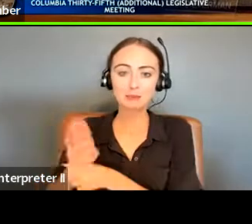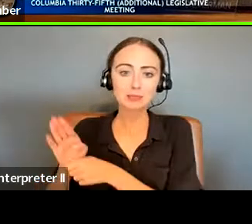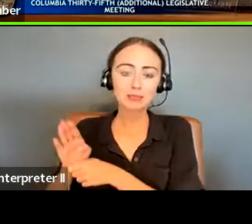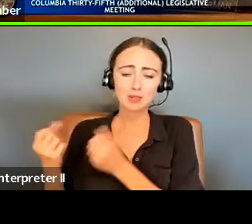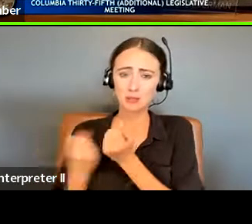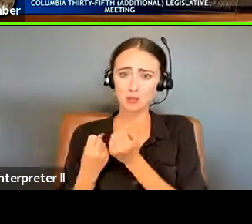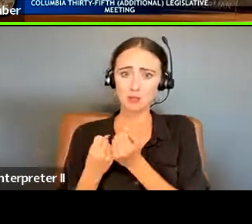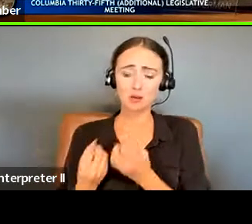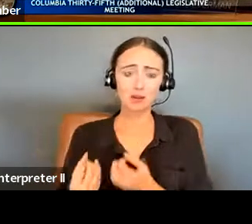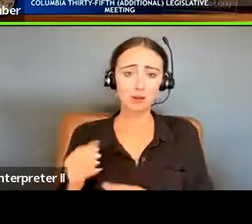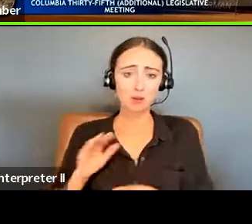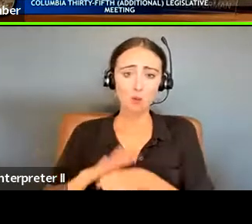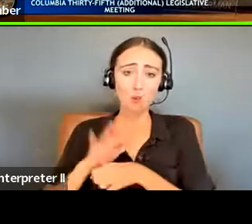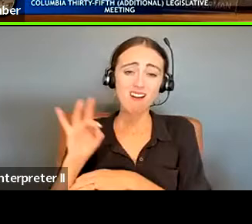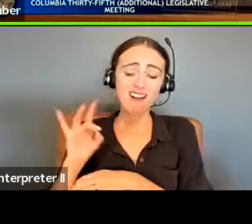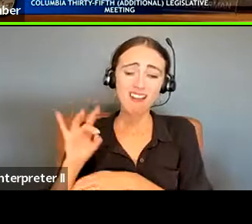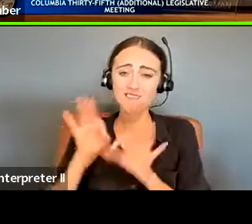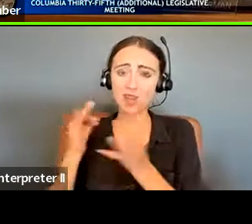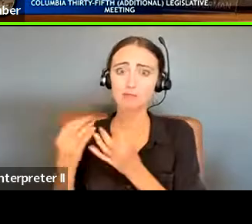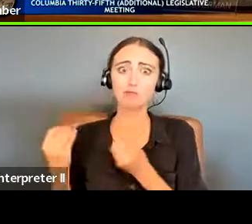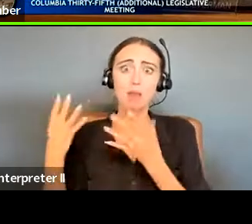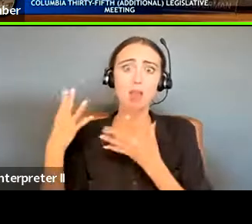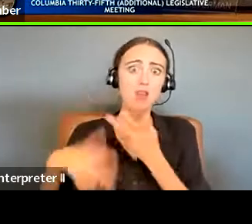families for decades. Thank you.